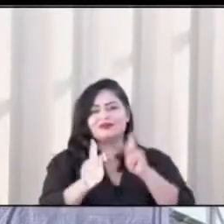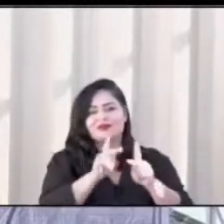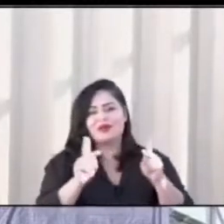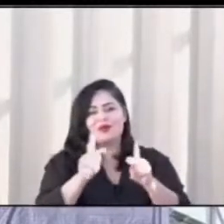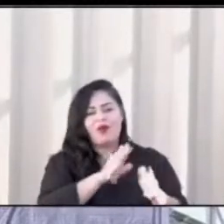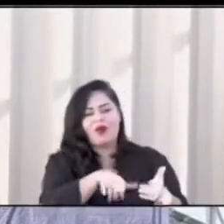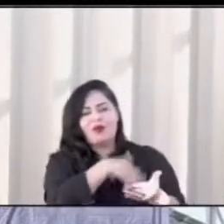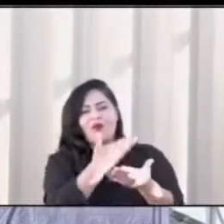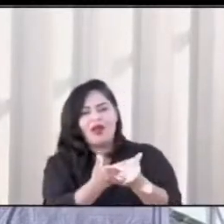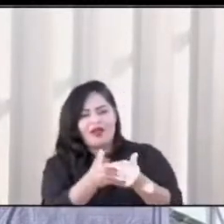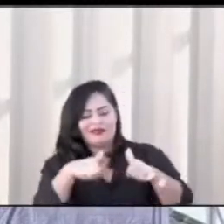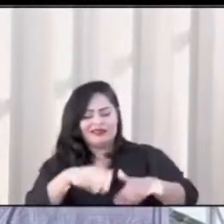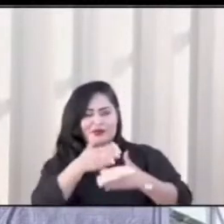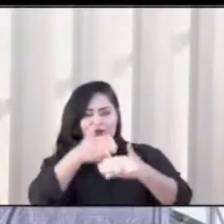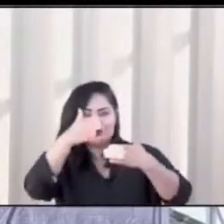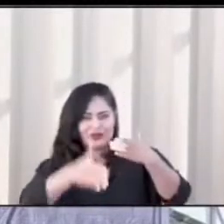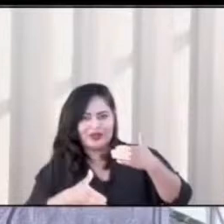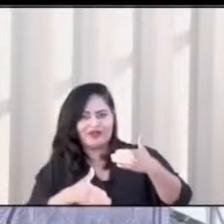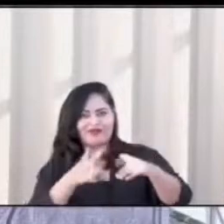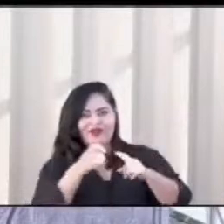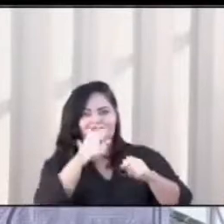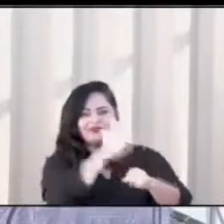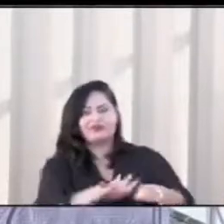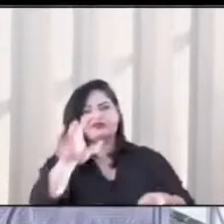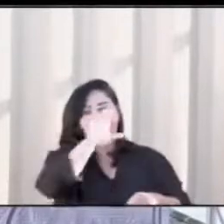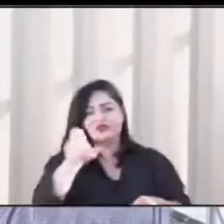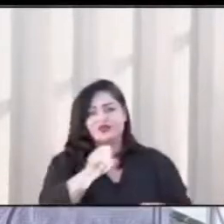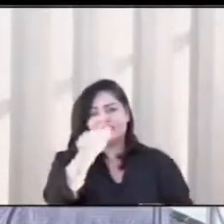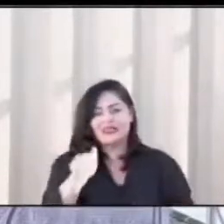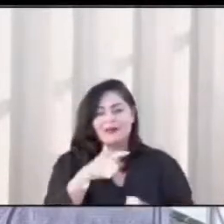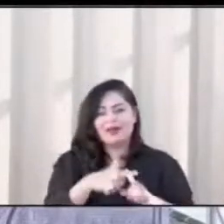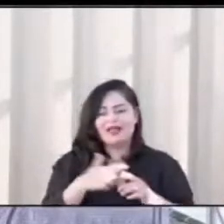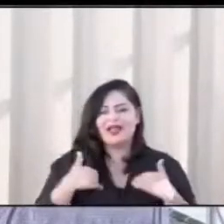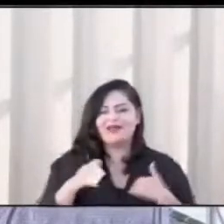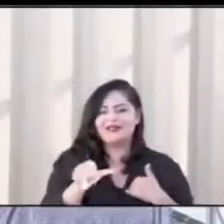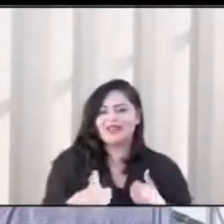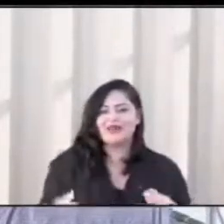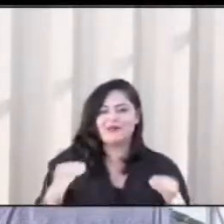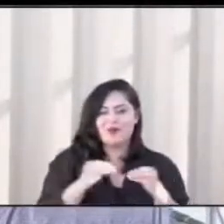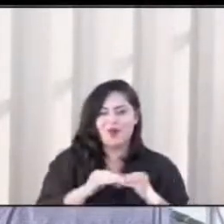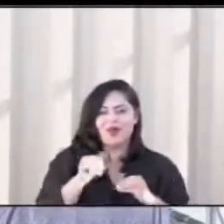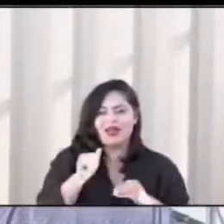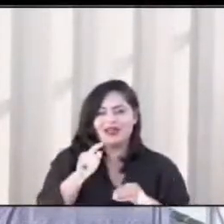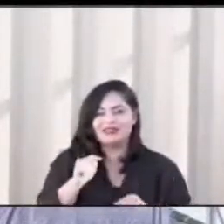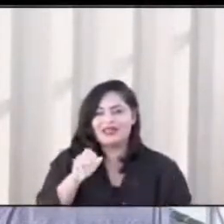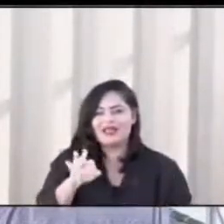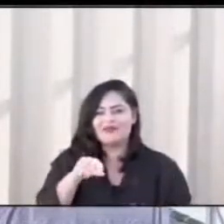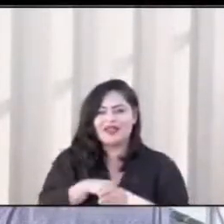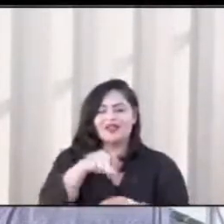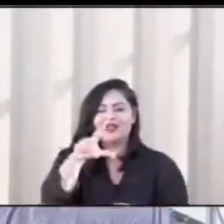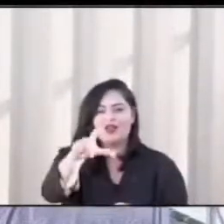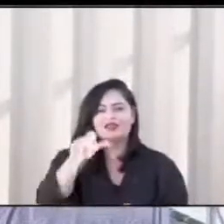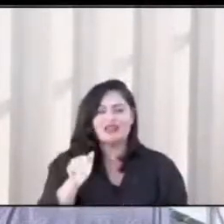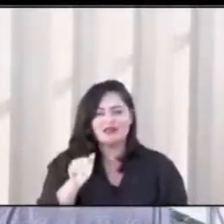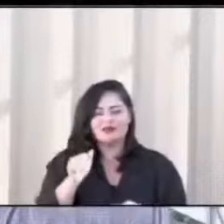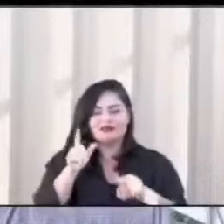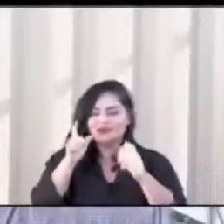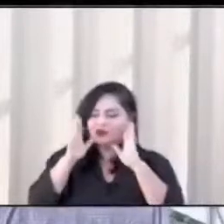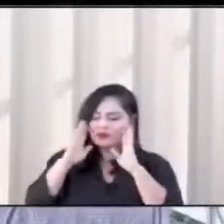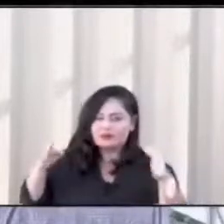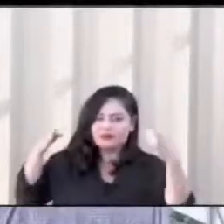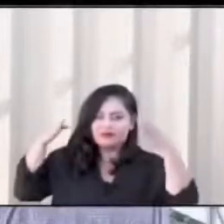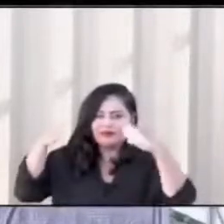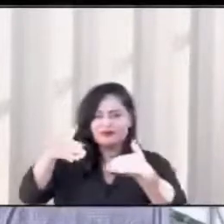over the weekend. In addition, we have 10 additional agents from ATF's Los Angeles Field Division dedicated to this